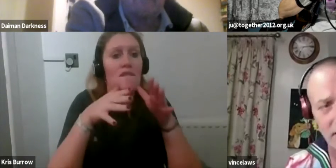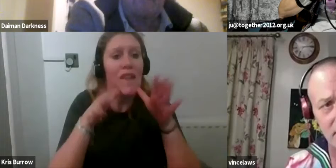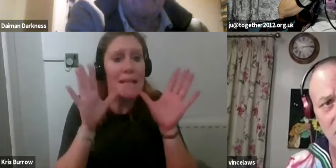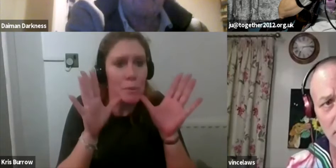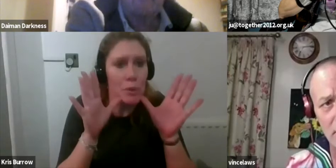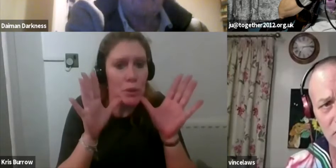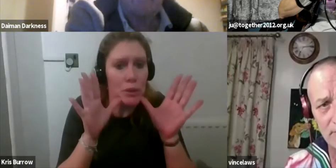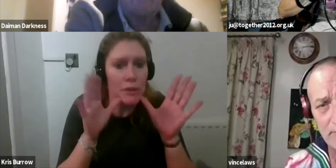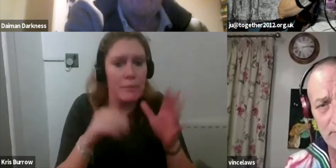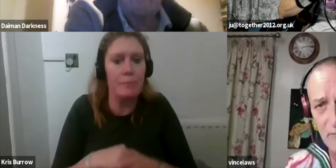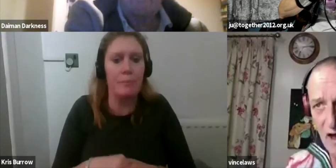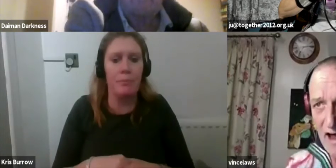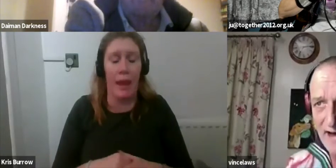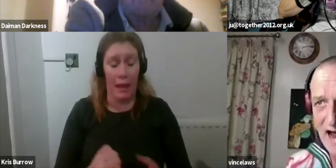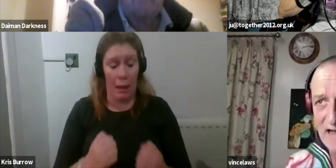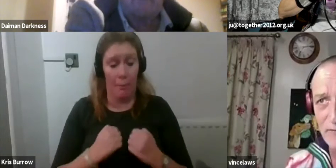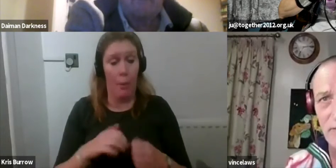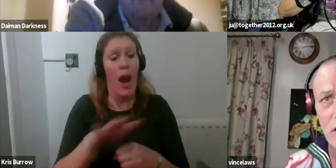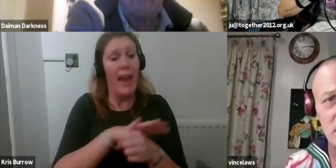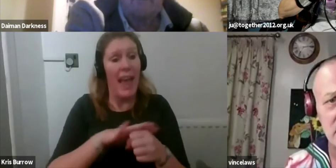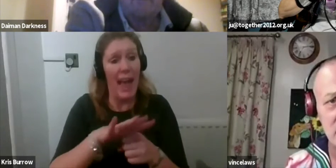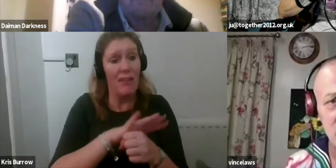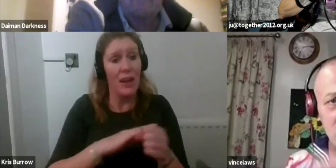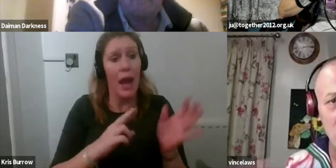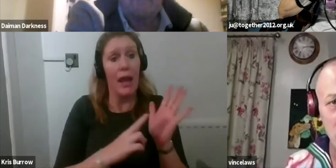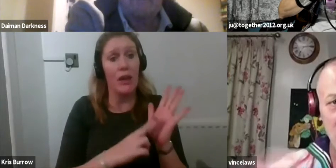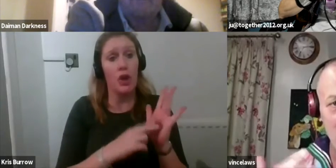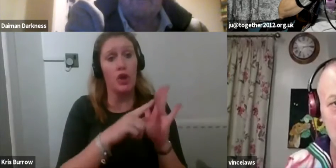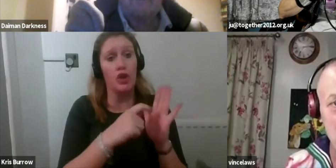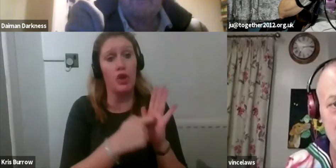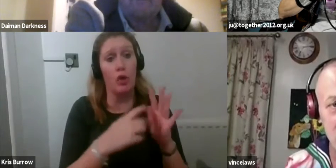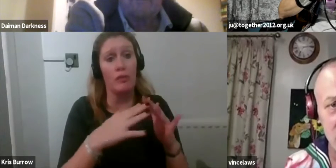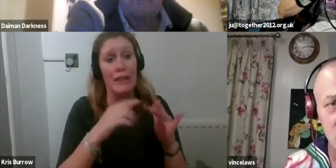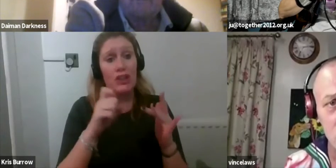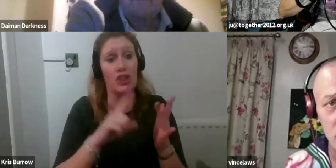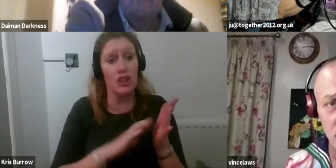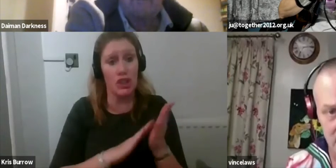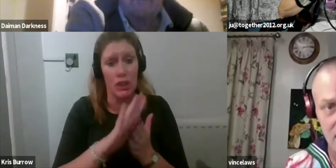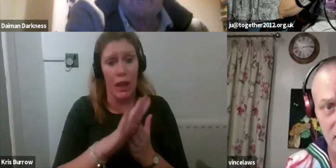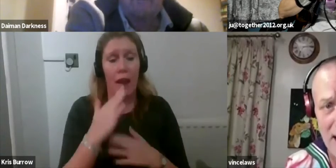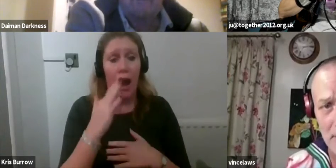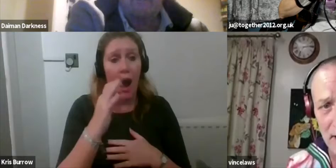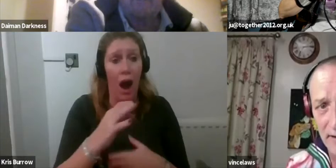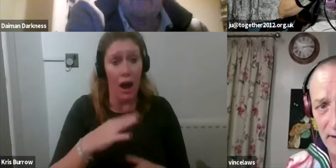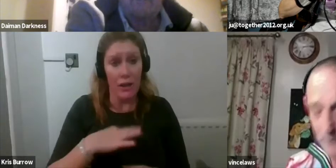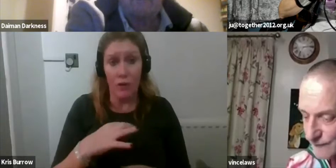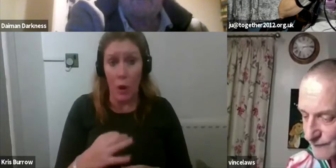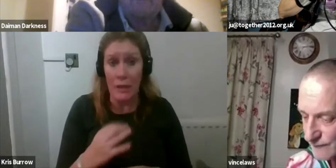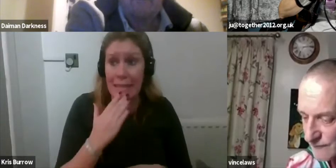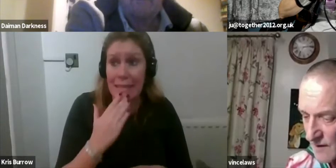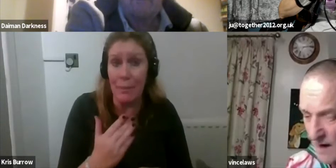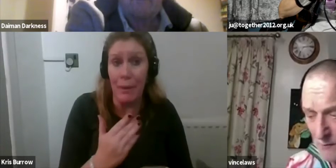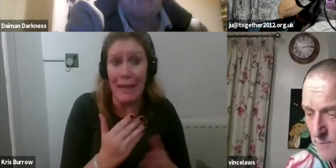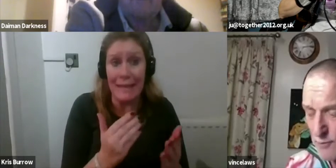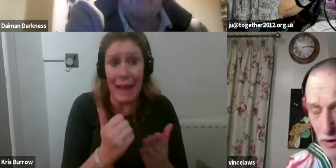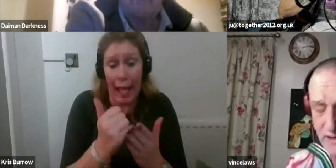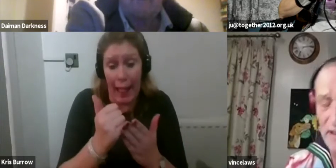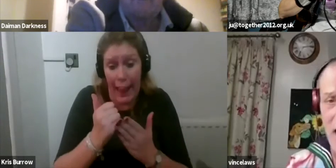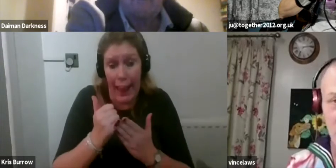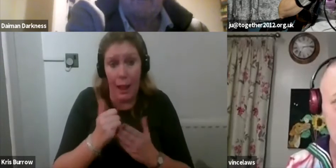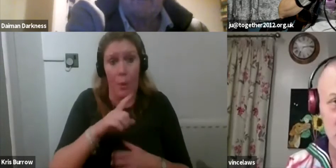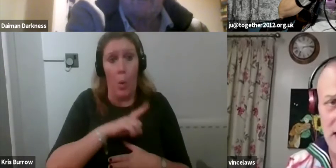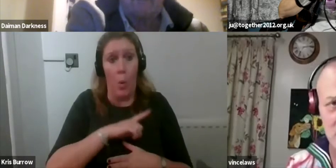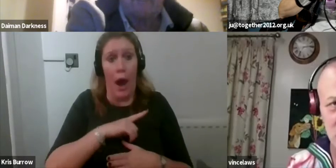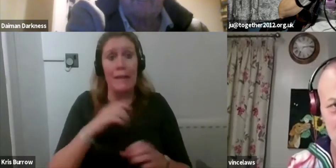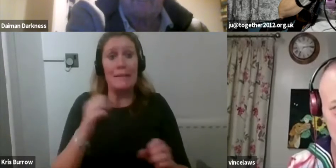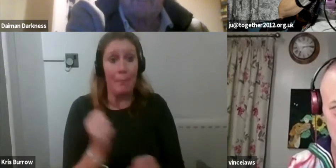Norfolk, in Norwich, and asked for volunteers to come and help me make it into a physical happening. And we brought it to life